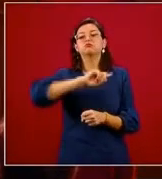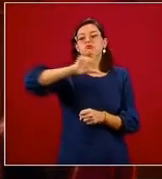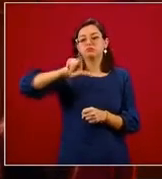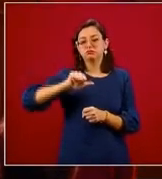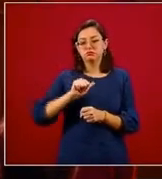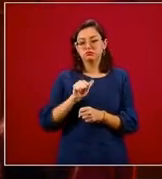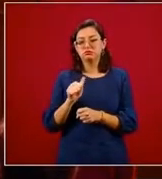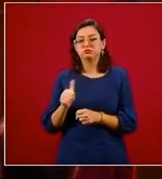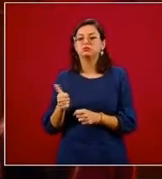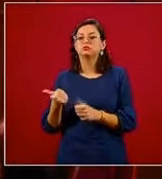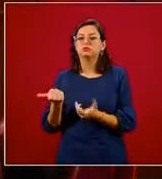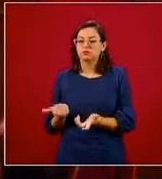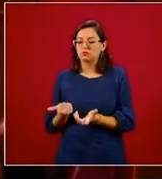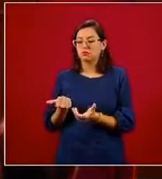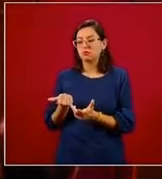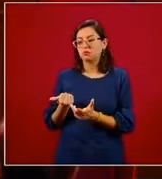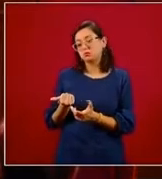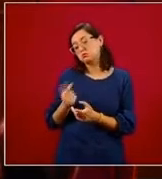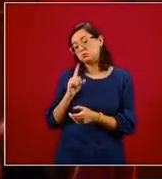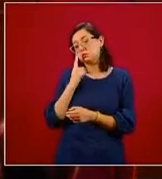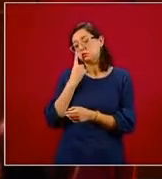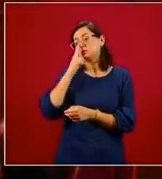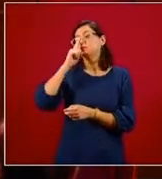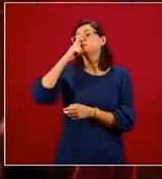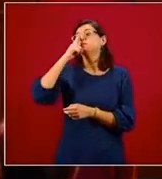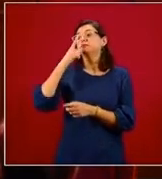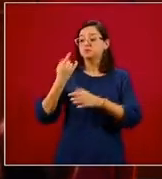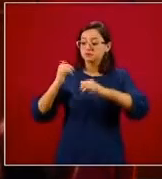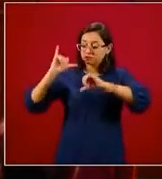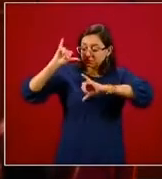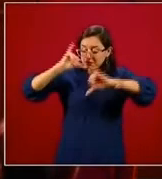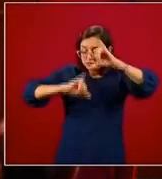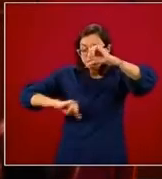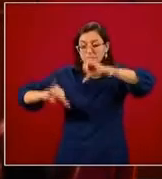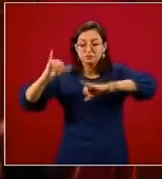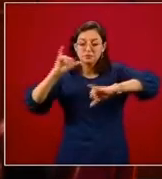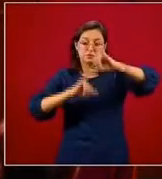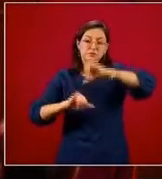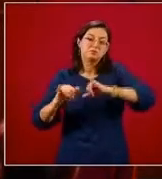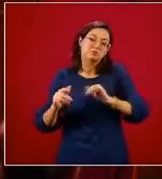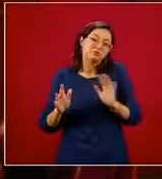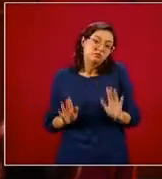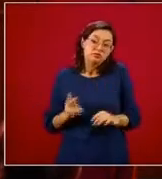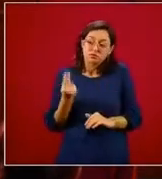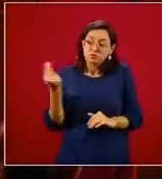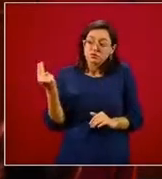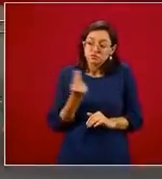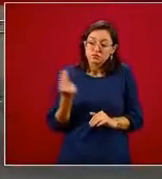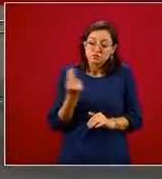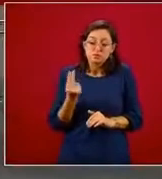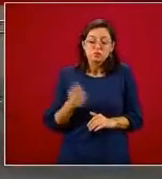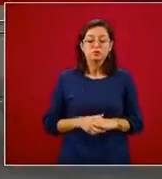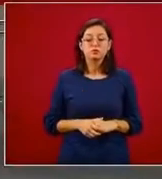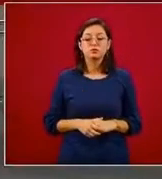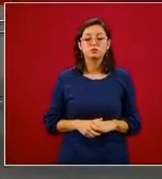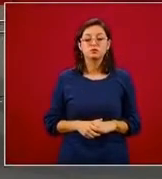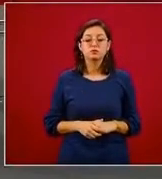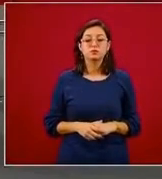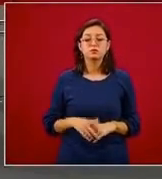into a unit. It is suspicious case in that moment, and according to the protocol, the test is applied